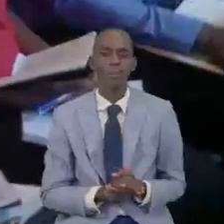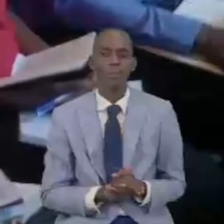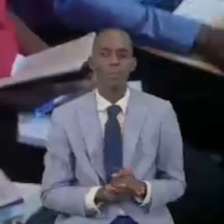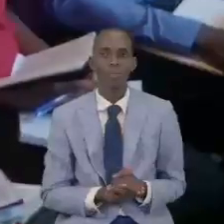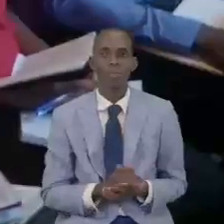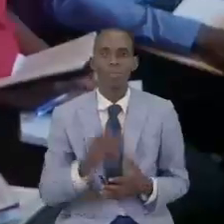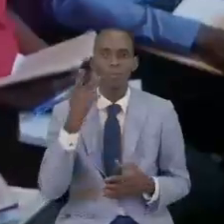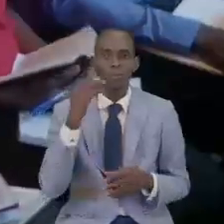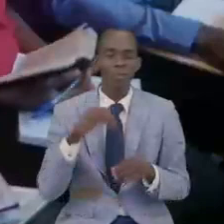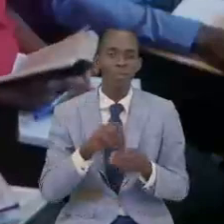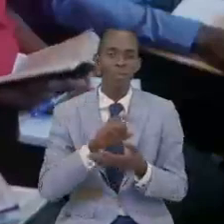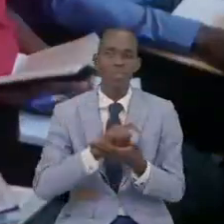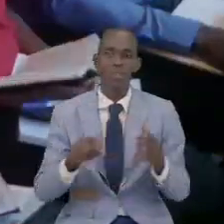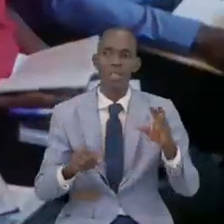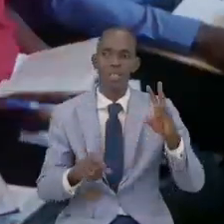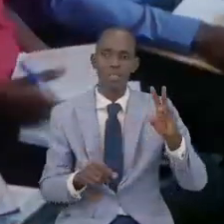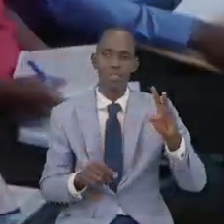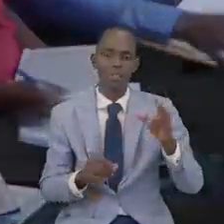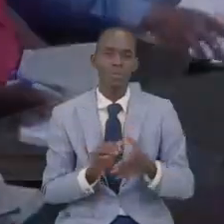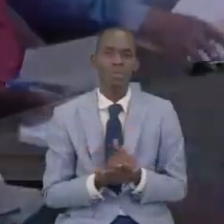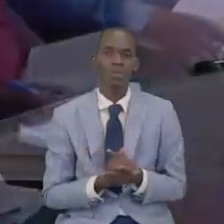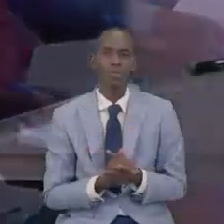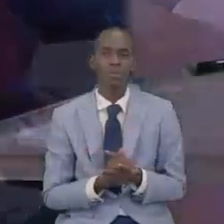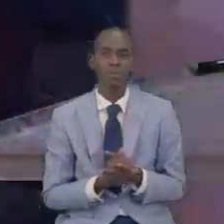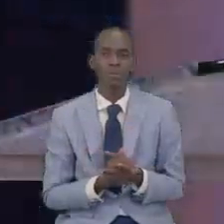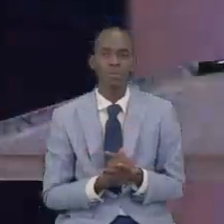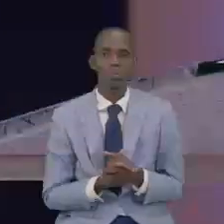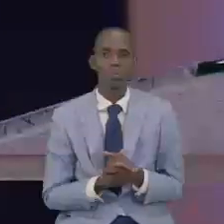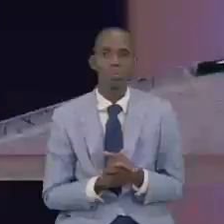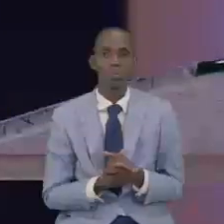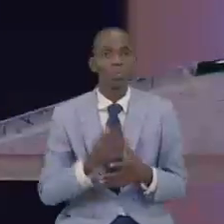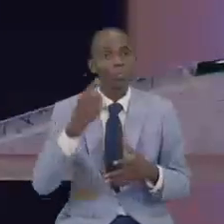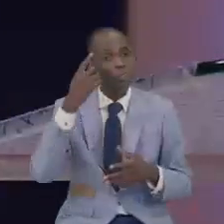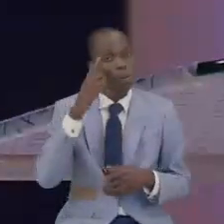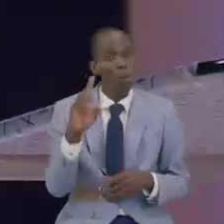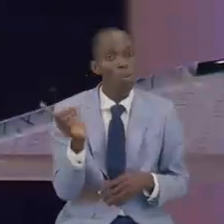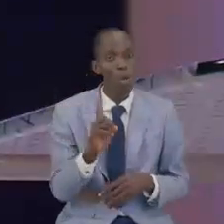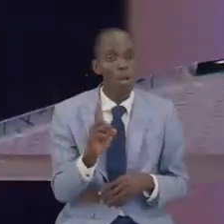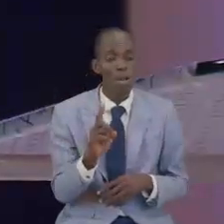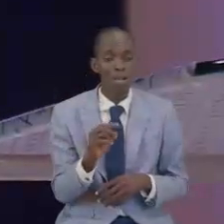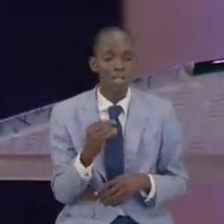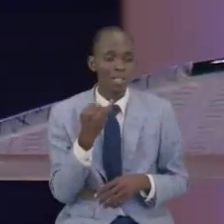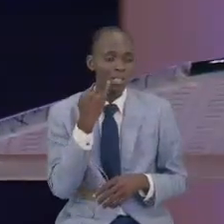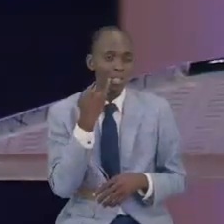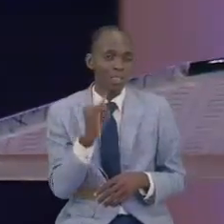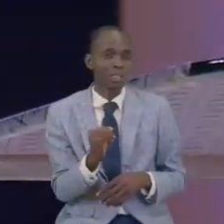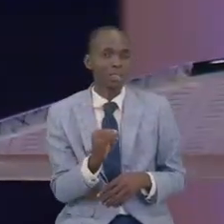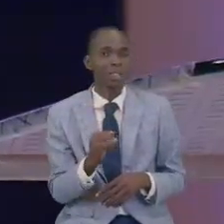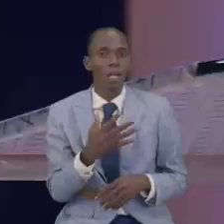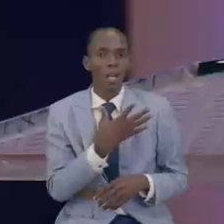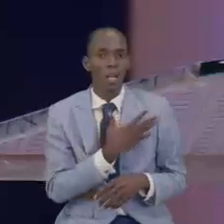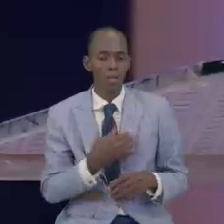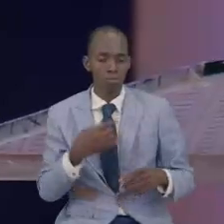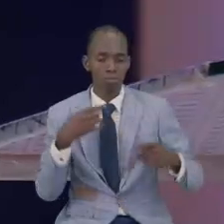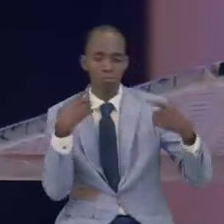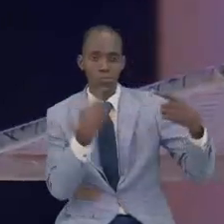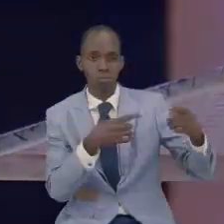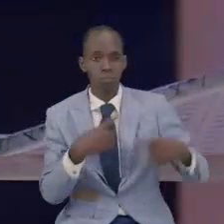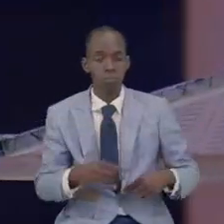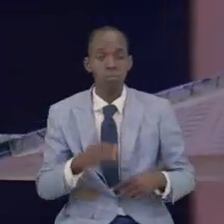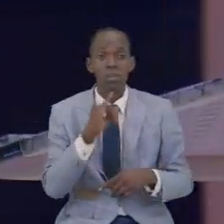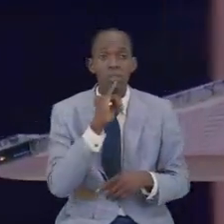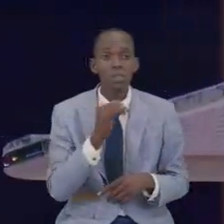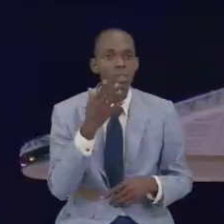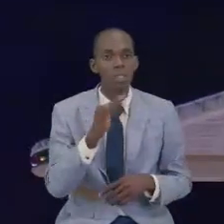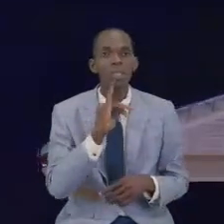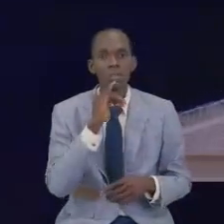verse 16 here. In verse 16 it says, for where envy and strife is, there is